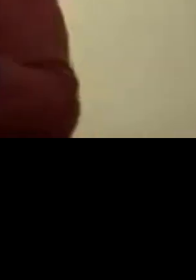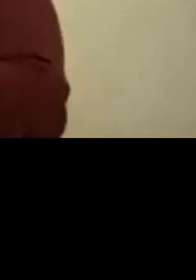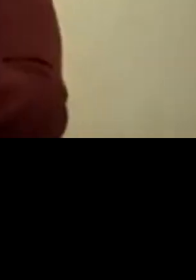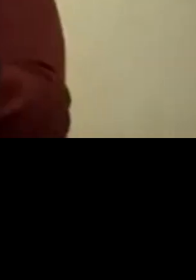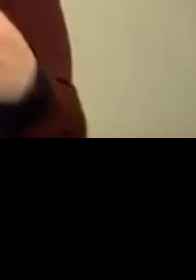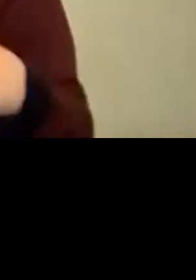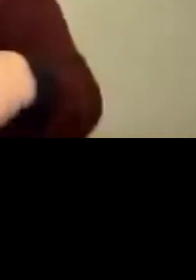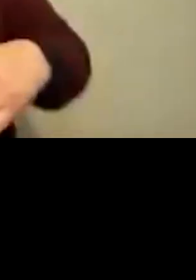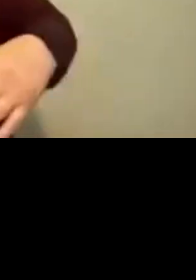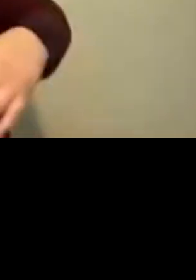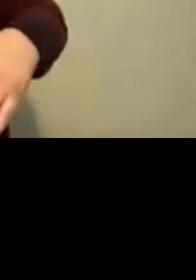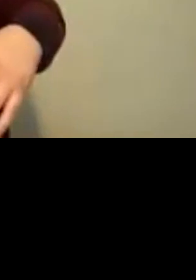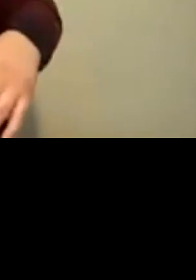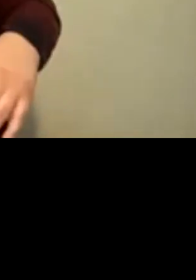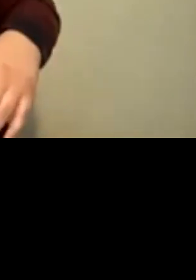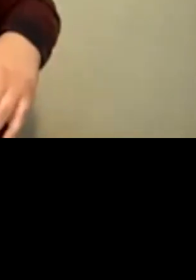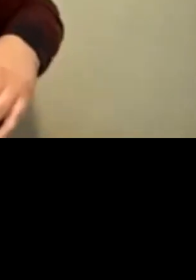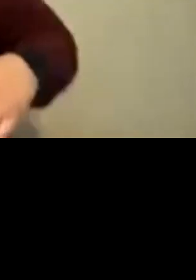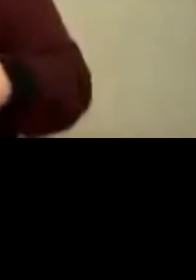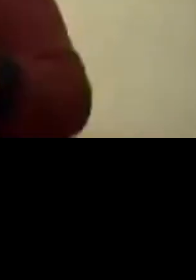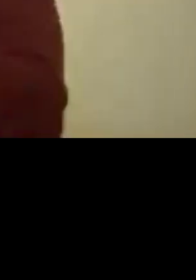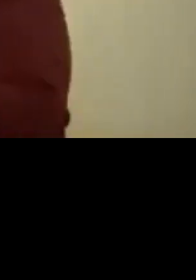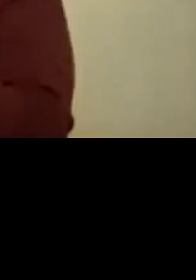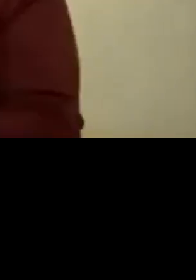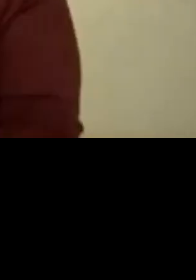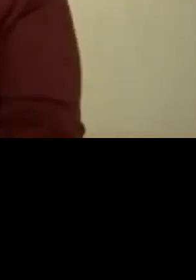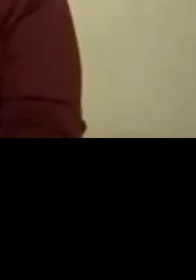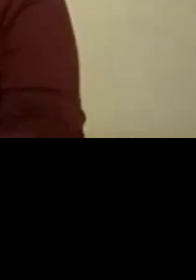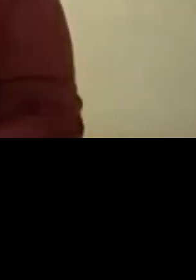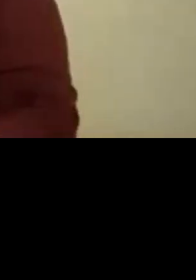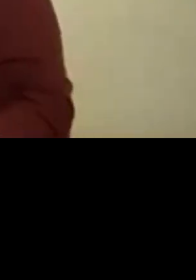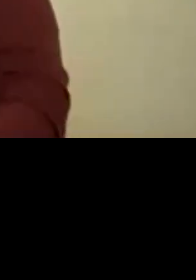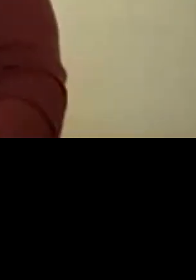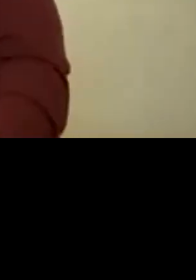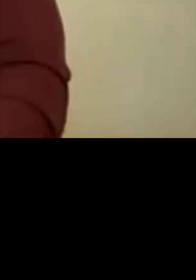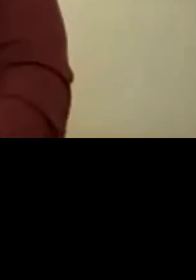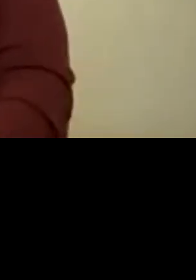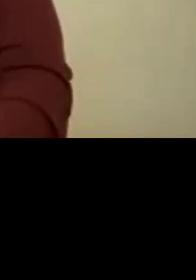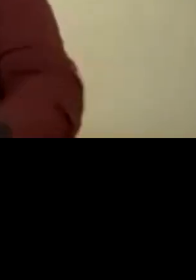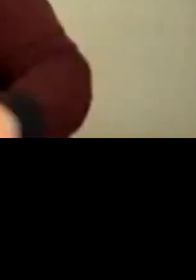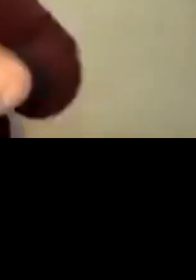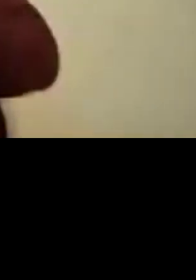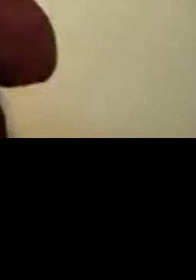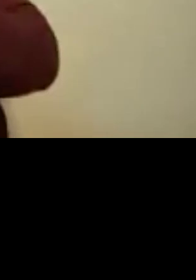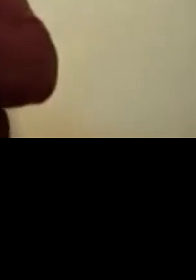with that. If we end up bringing it up and then they start to use it as well, we'll go with that as well.